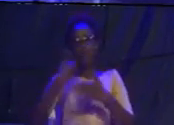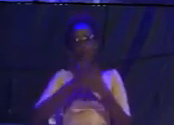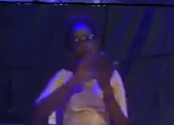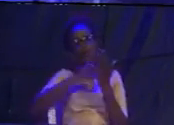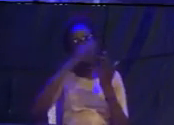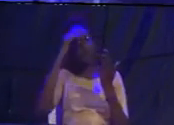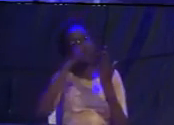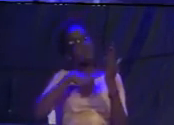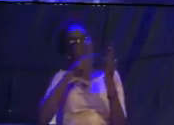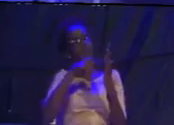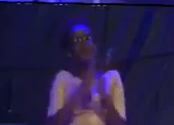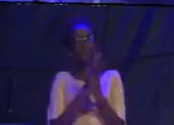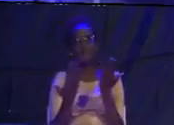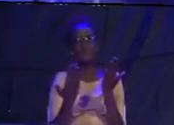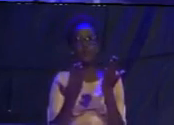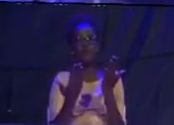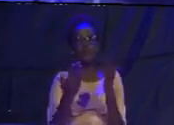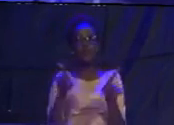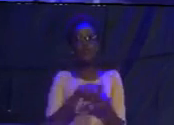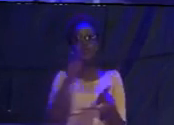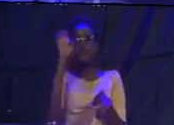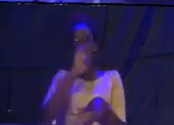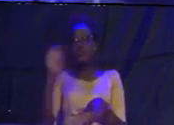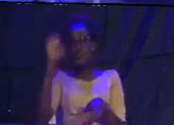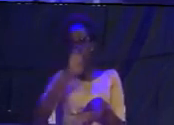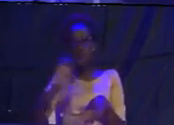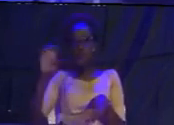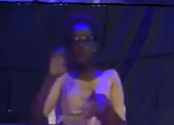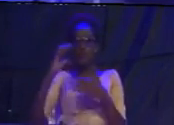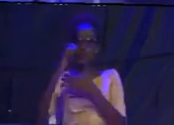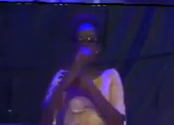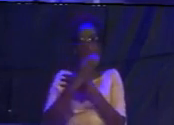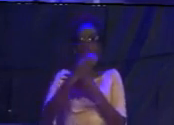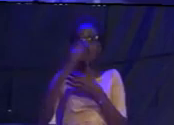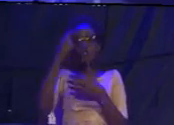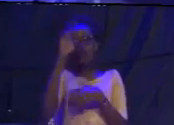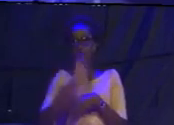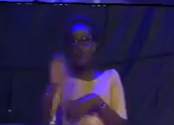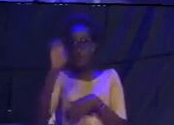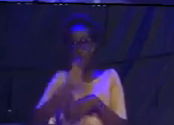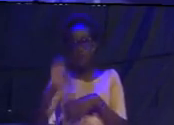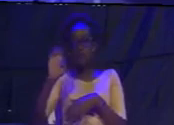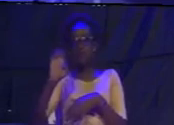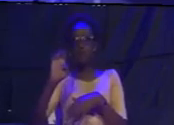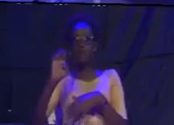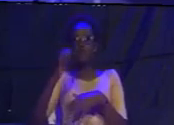applied the teachings of the book. And Europe, the European